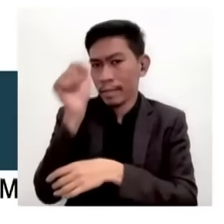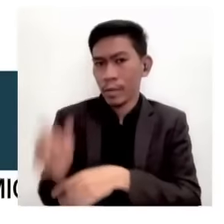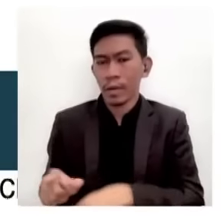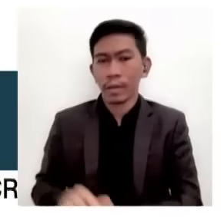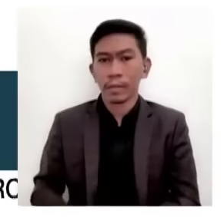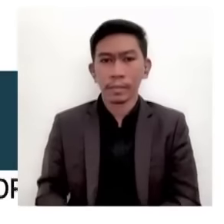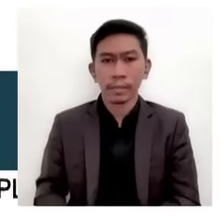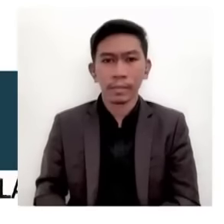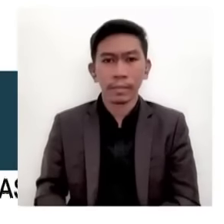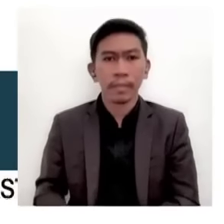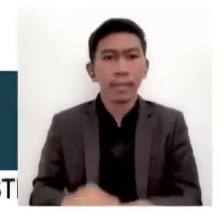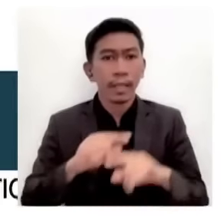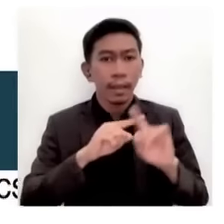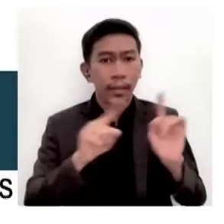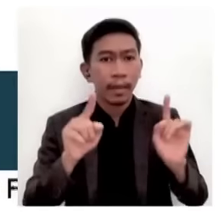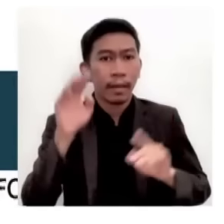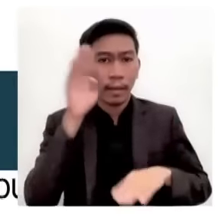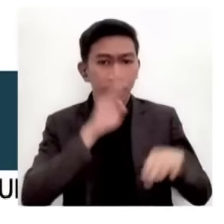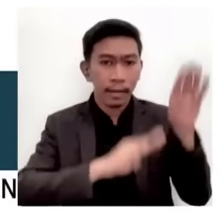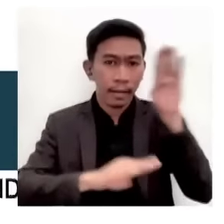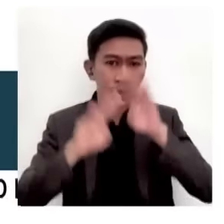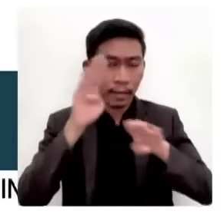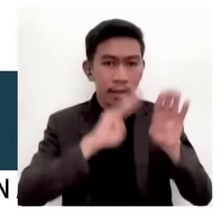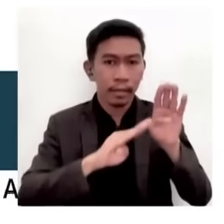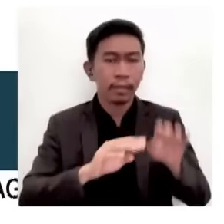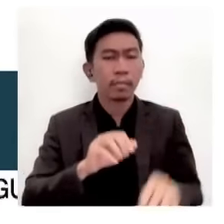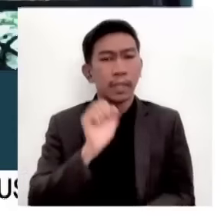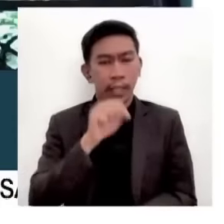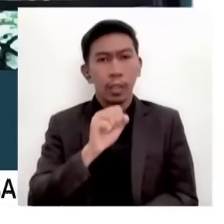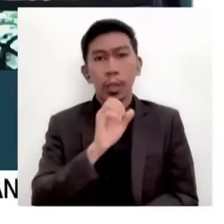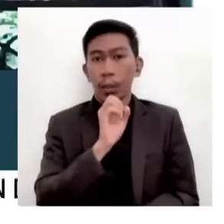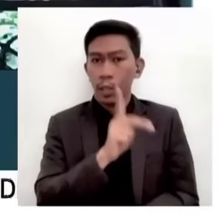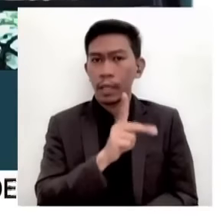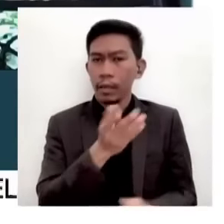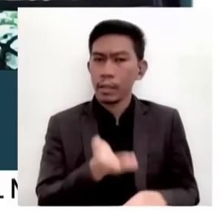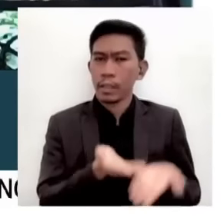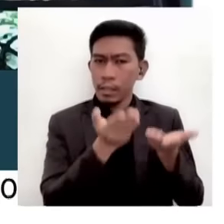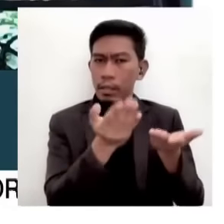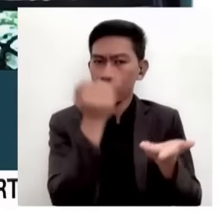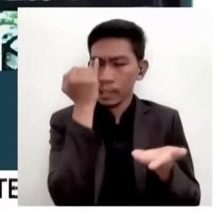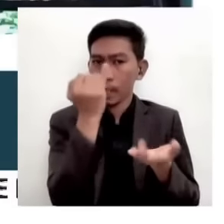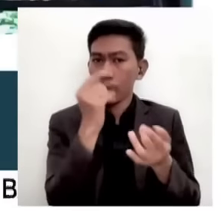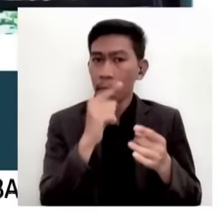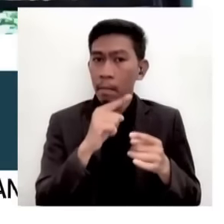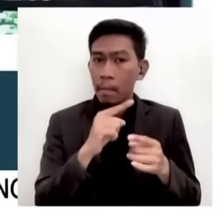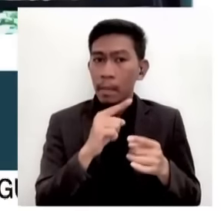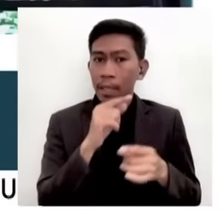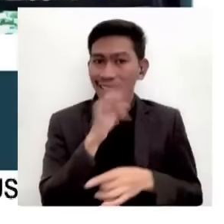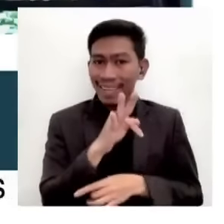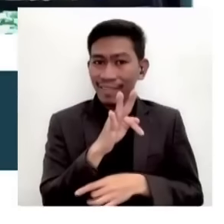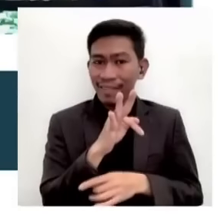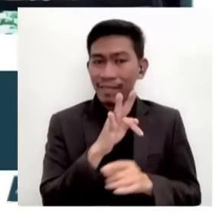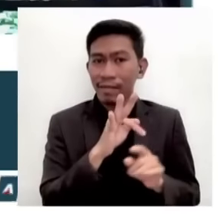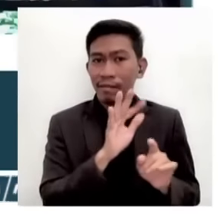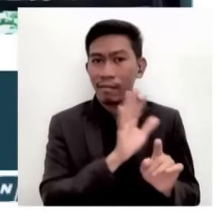Okay, the problem is this. Maganda sana yan kung doon sa sinasabi